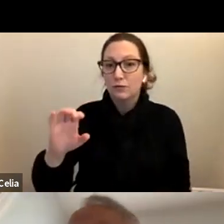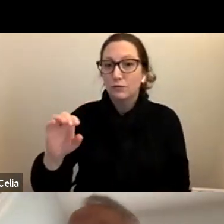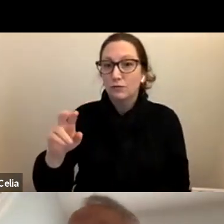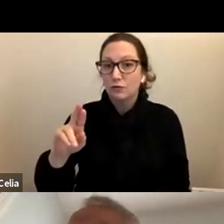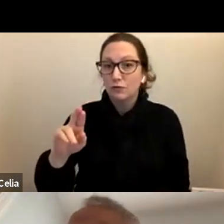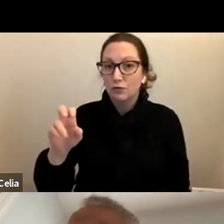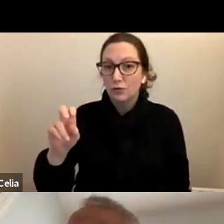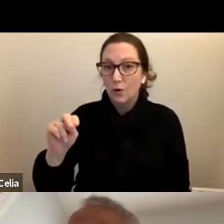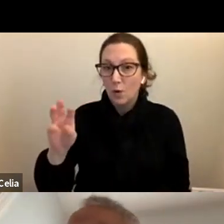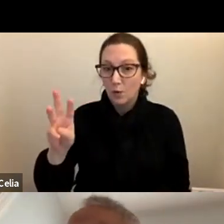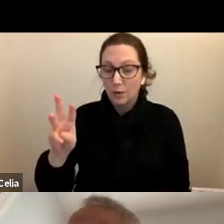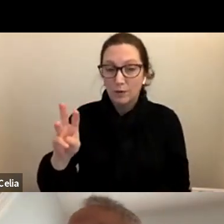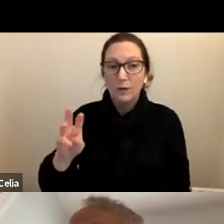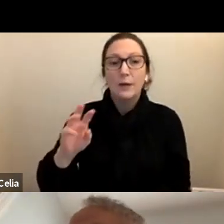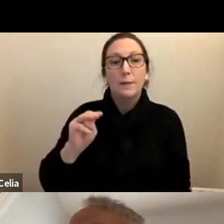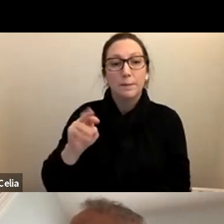Mr. Kreger?